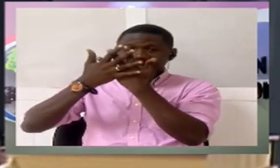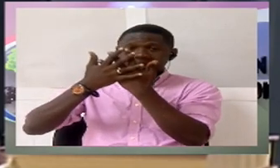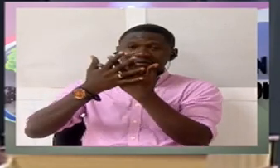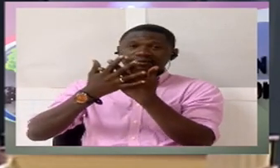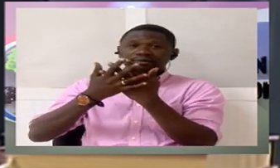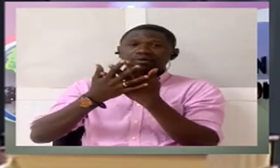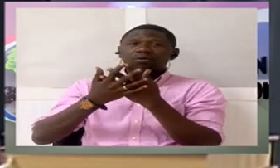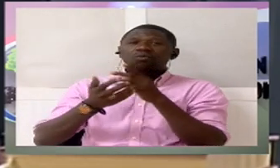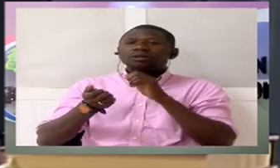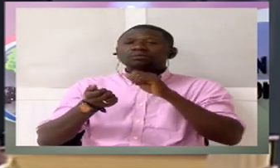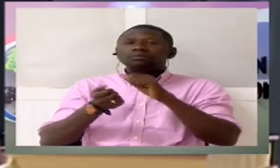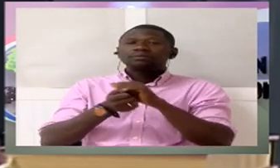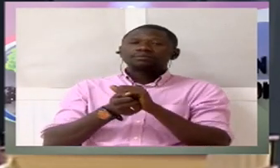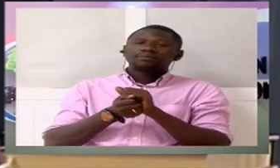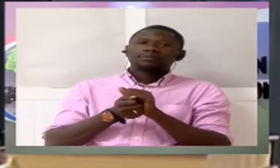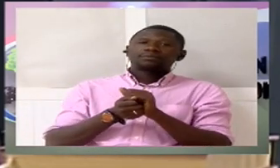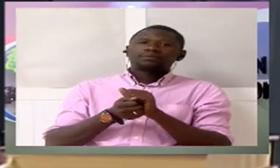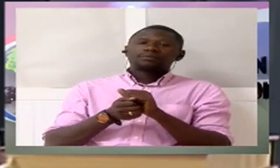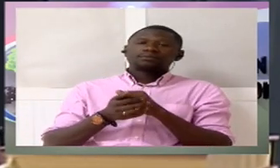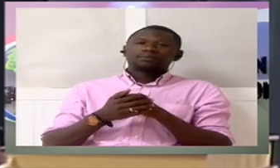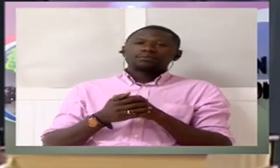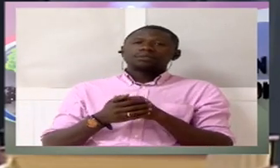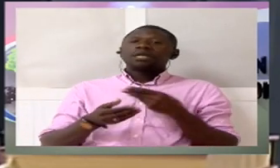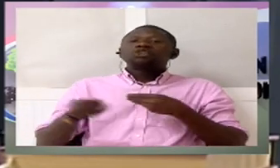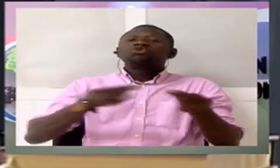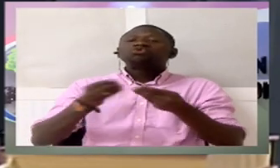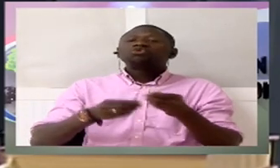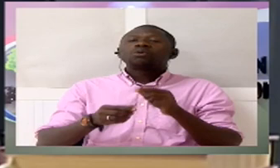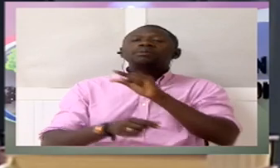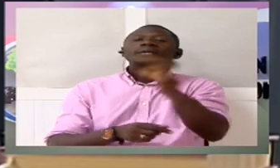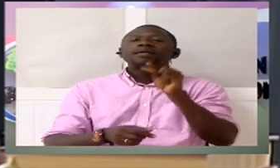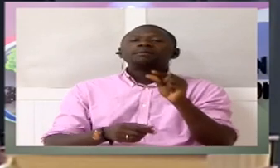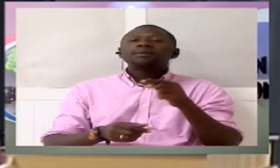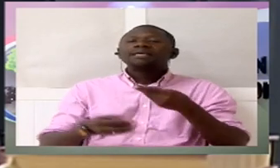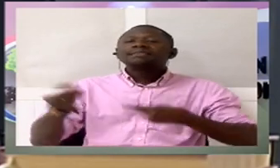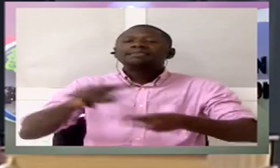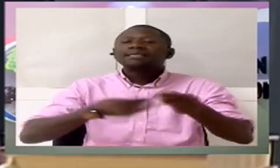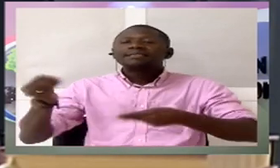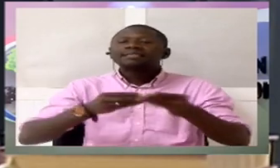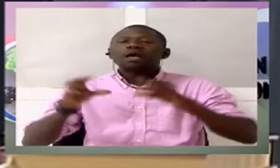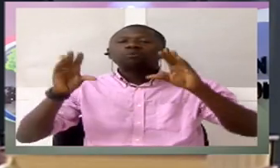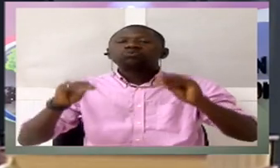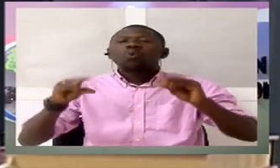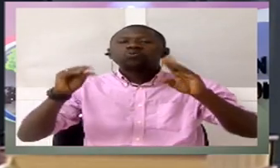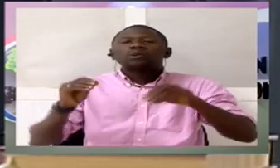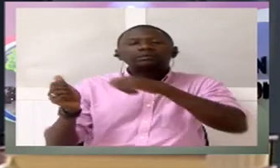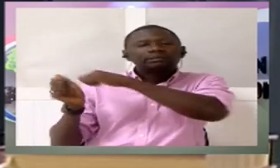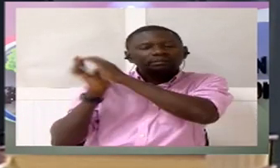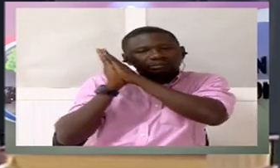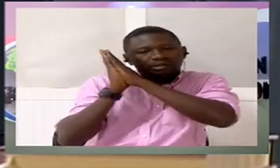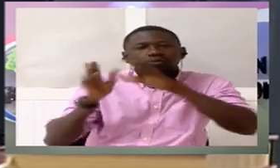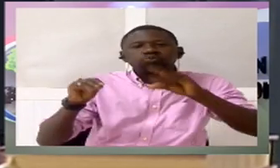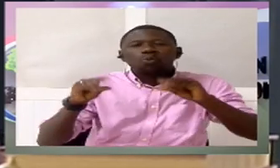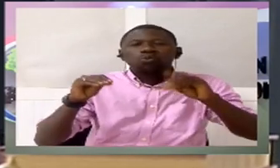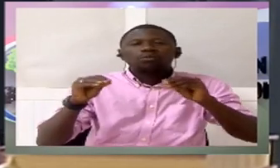Fumbala. Bitiko biji kafa e fumoto mo ikasponchol wa fe anin fangon. There's a particular warehouse where